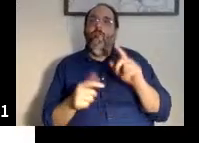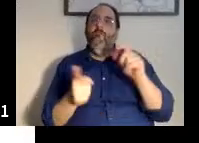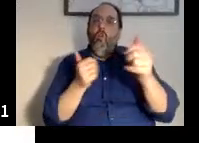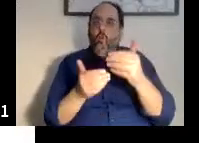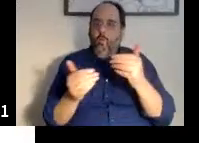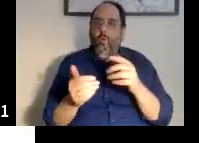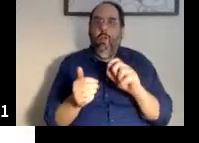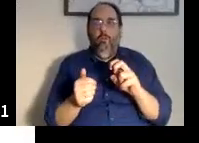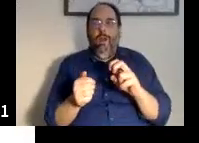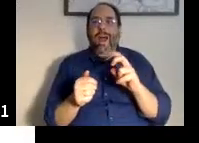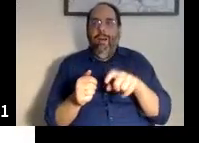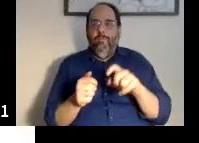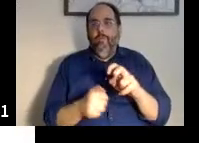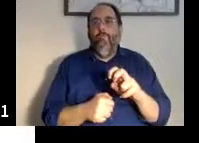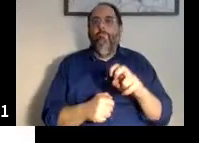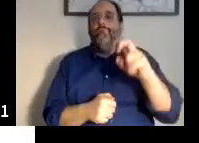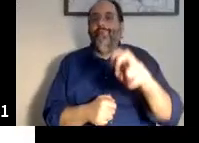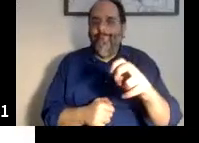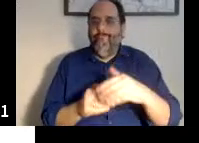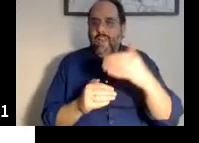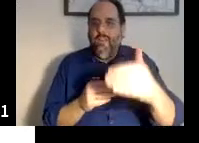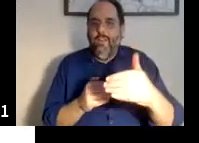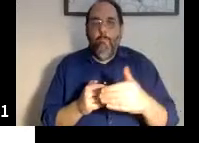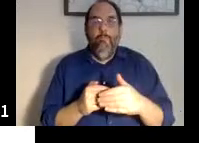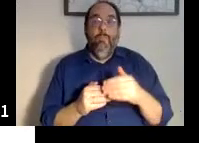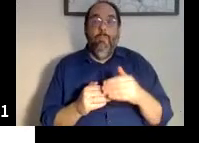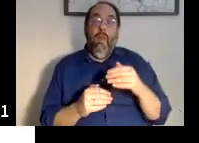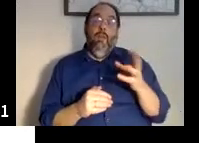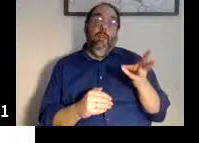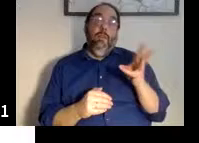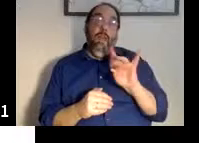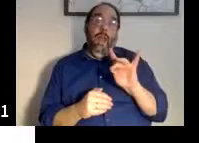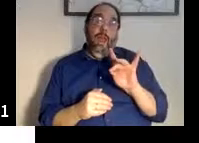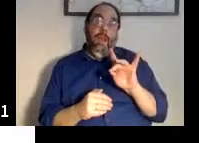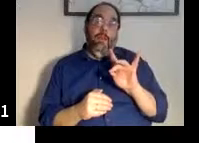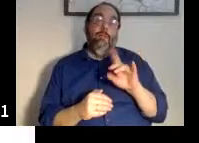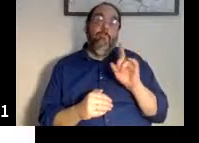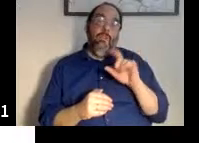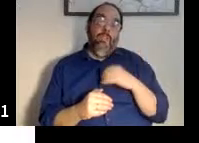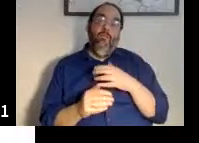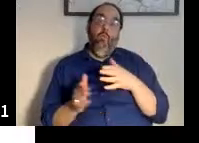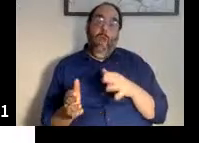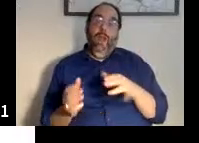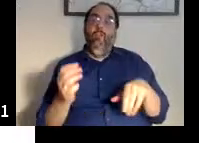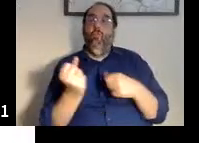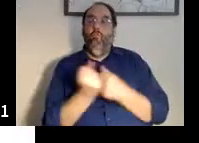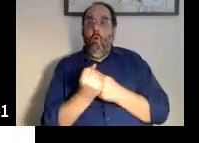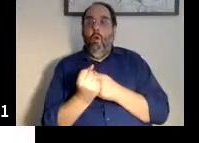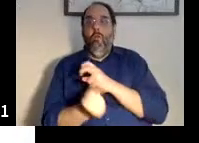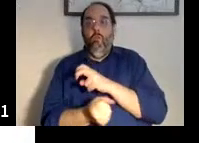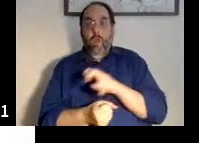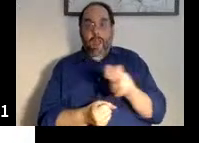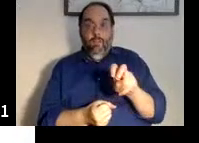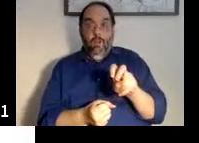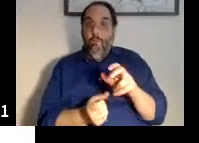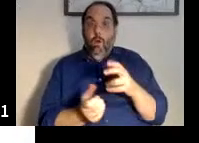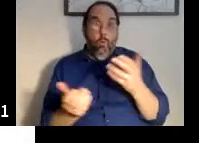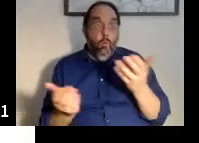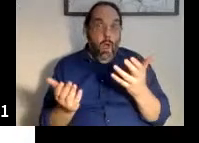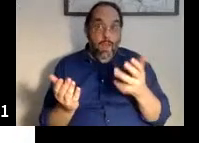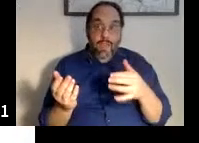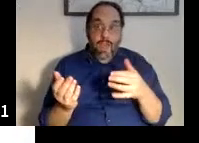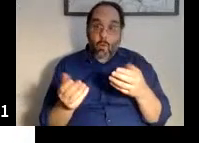one. I'm moving on to slide number 68. It says that there has to be a means to support transfer. It doesn't tell what you could